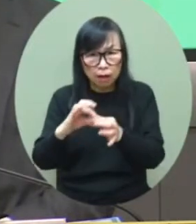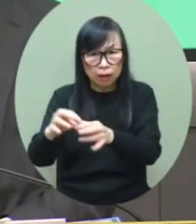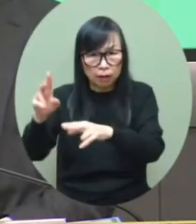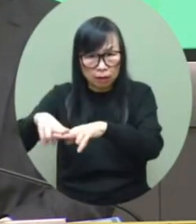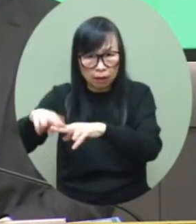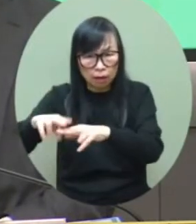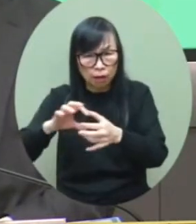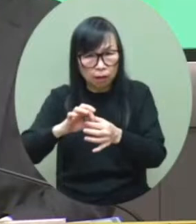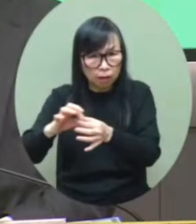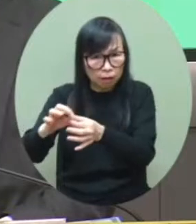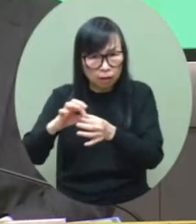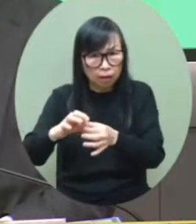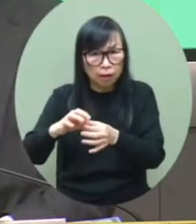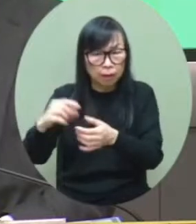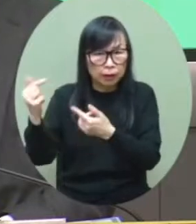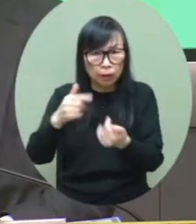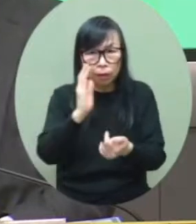early